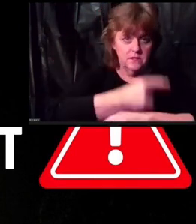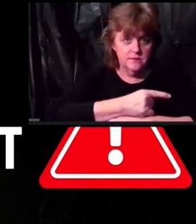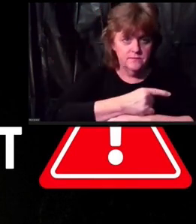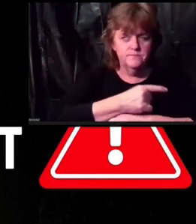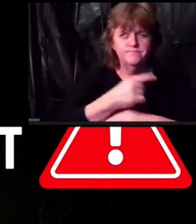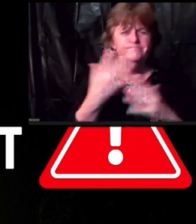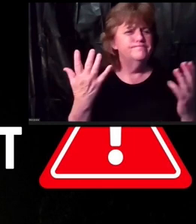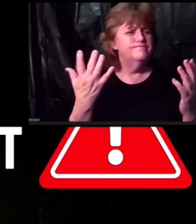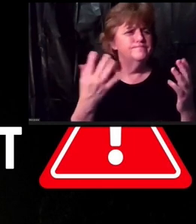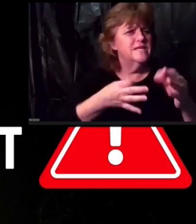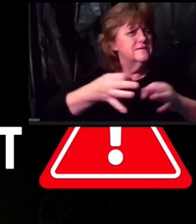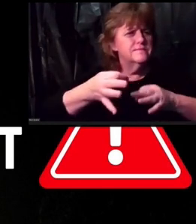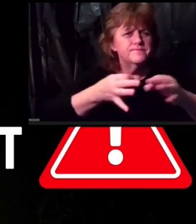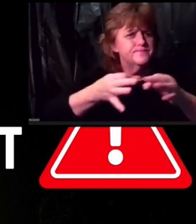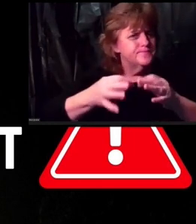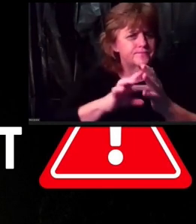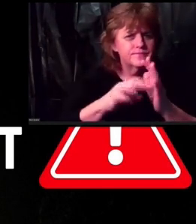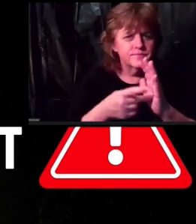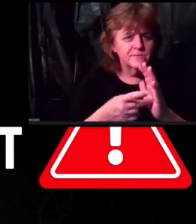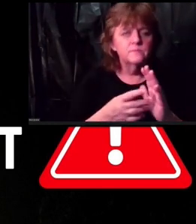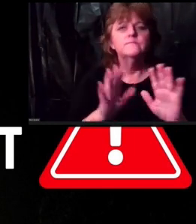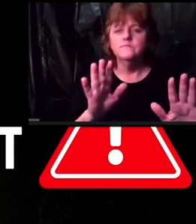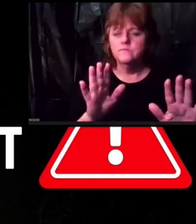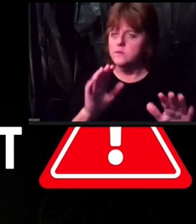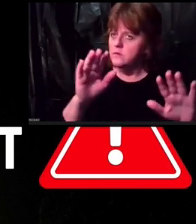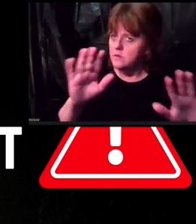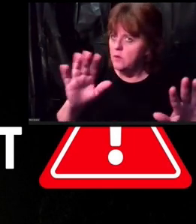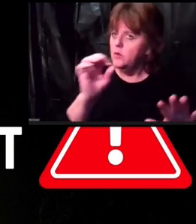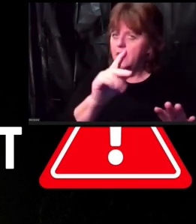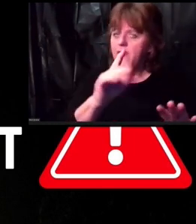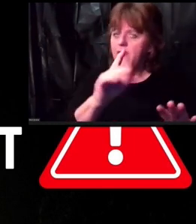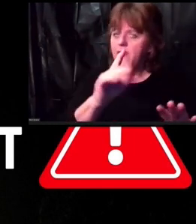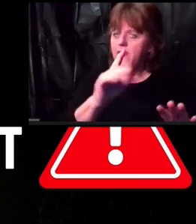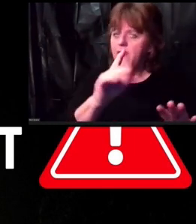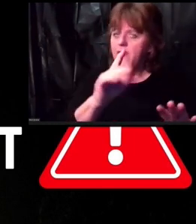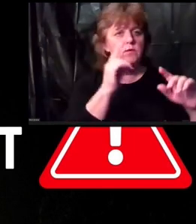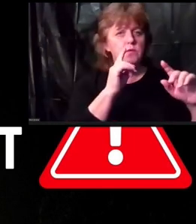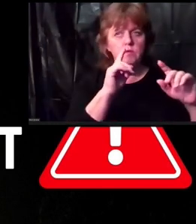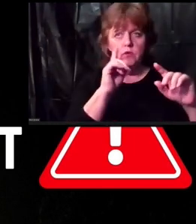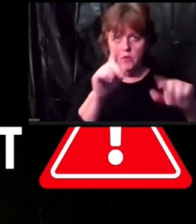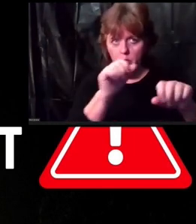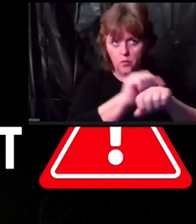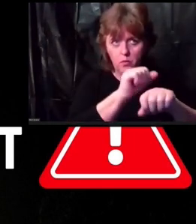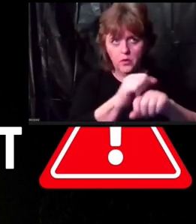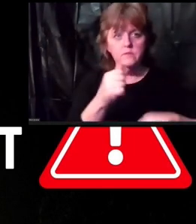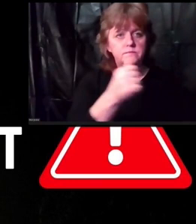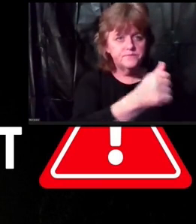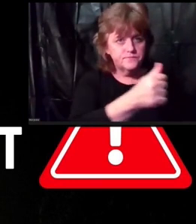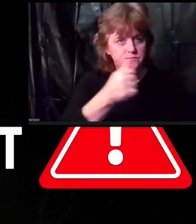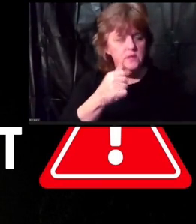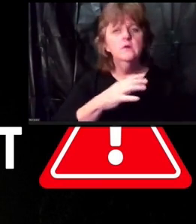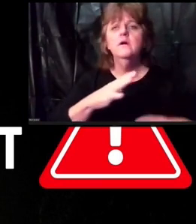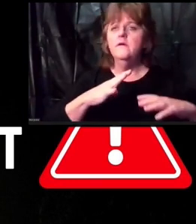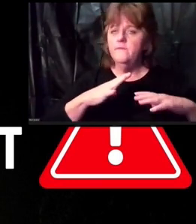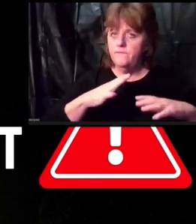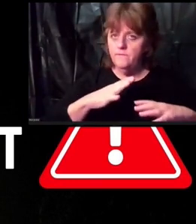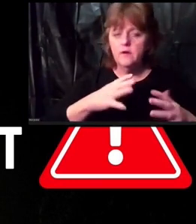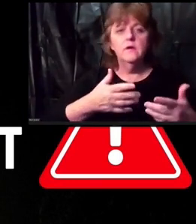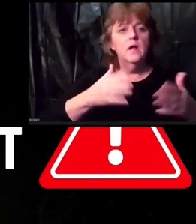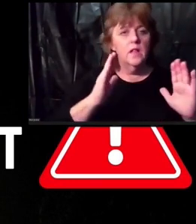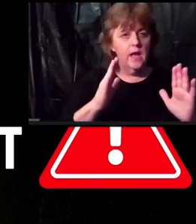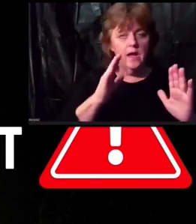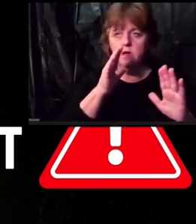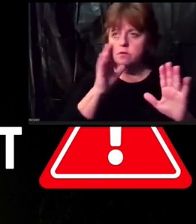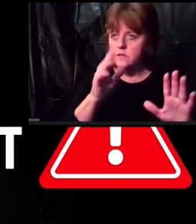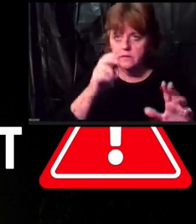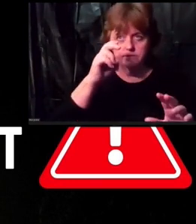what does that mean for everyone? There are a few exceptions. If you're going to and from work during those hours, you're exempt. The curfew will not apply to